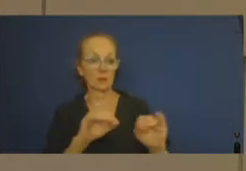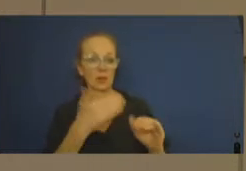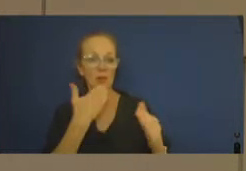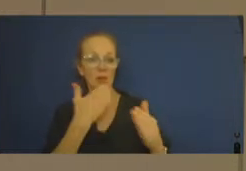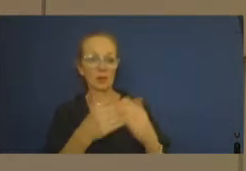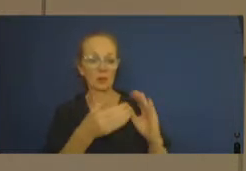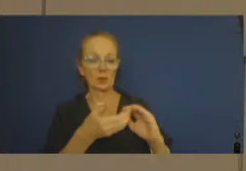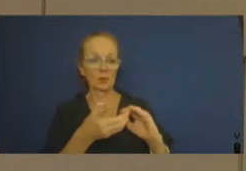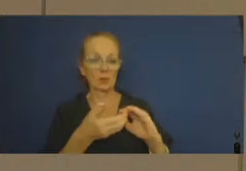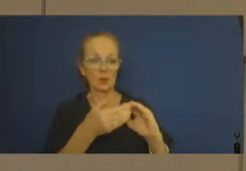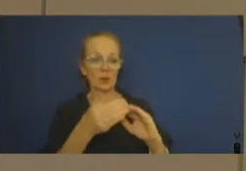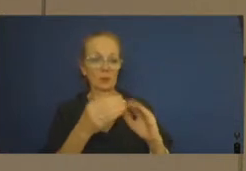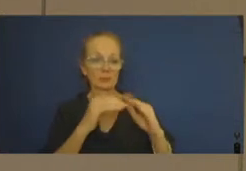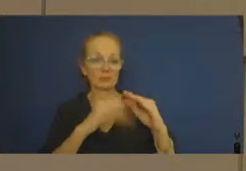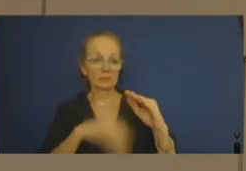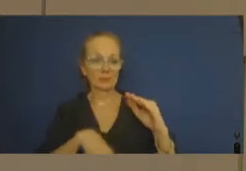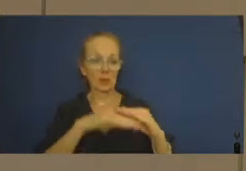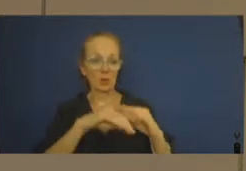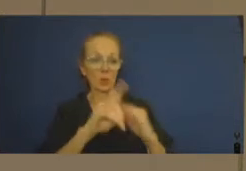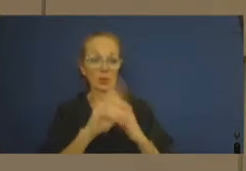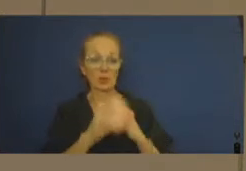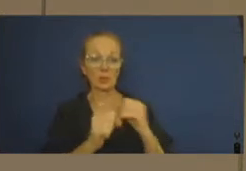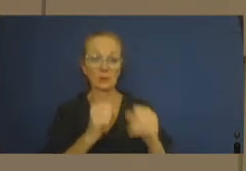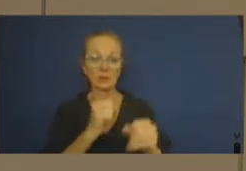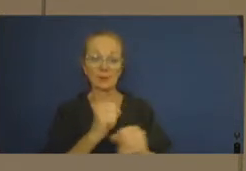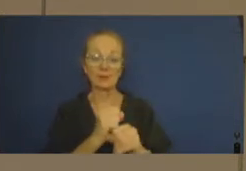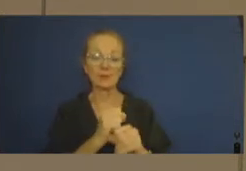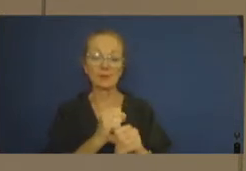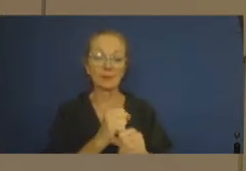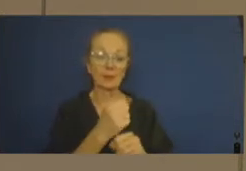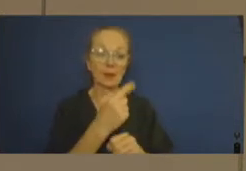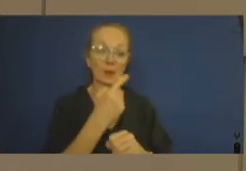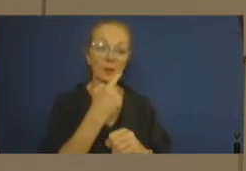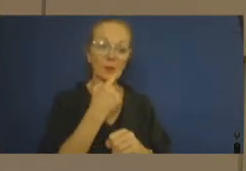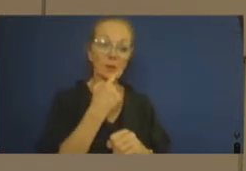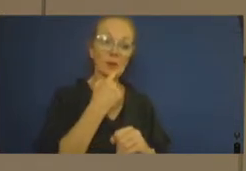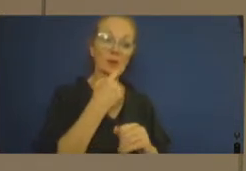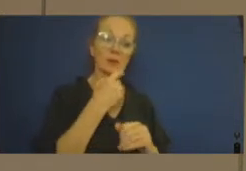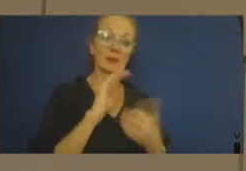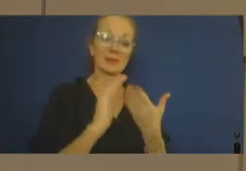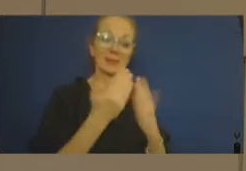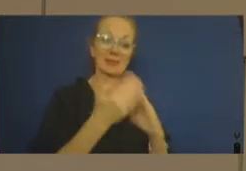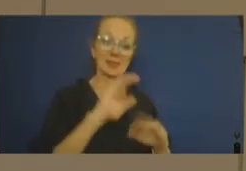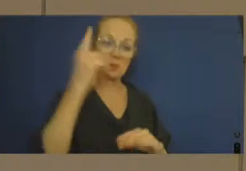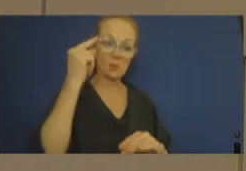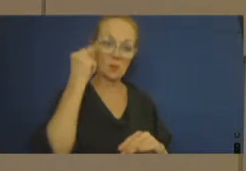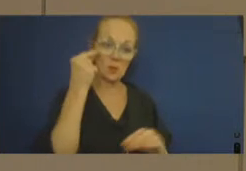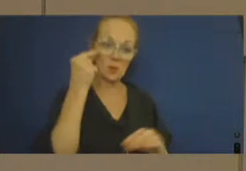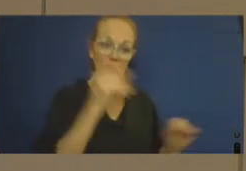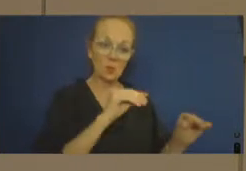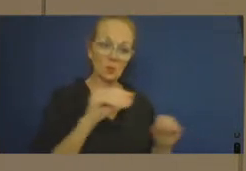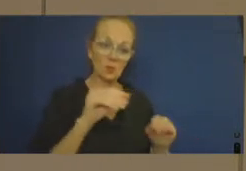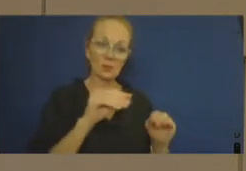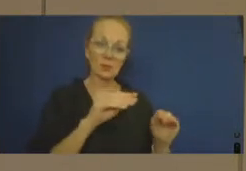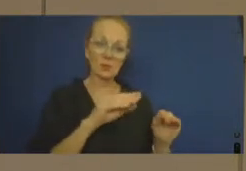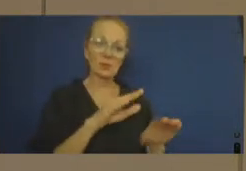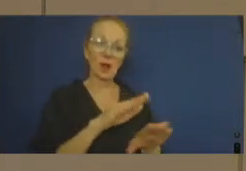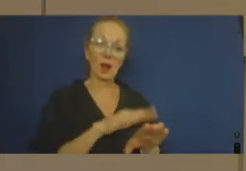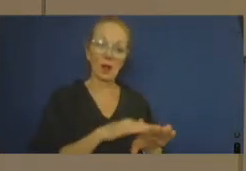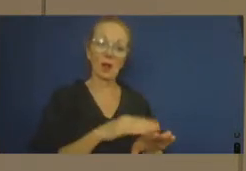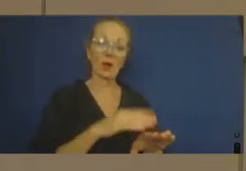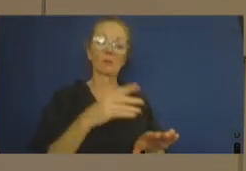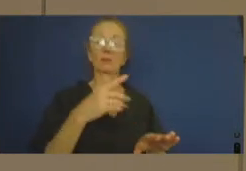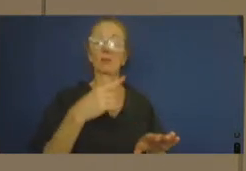than 1 year. So when we say city government moves slow, in certain cases, we can move quickly.